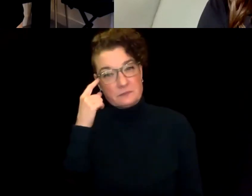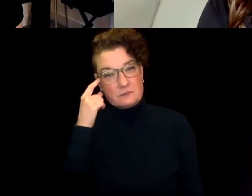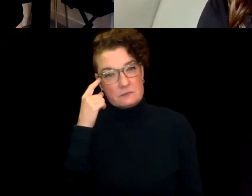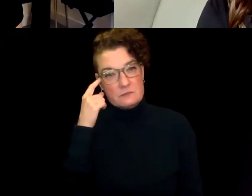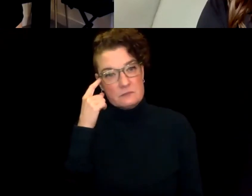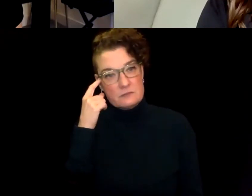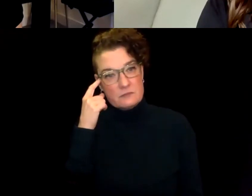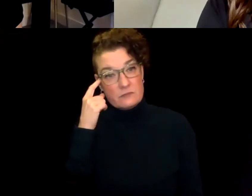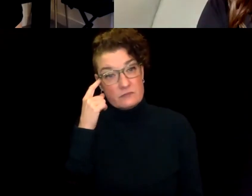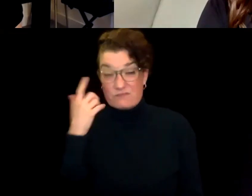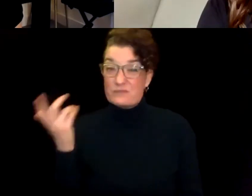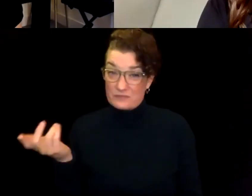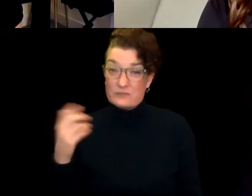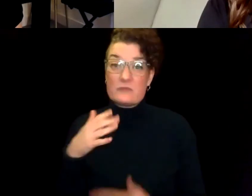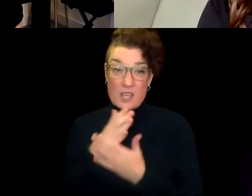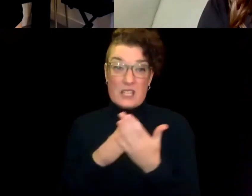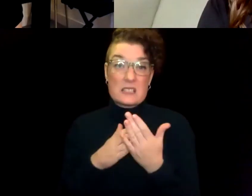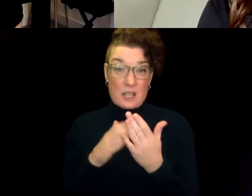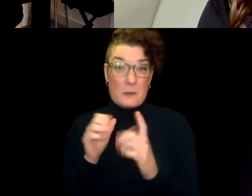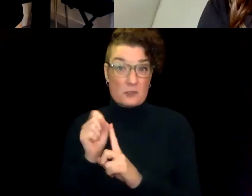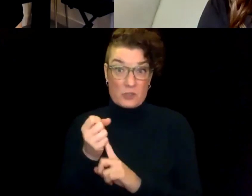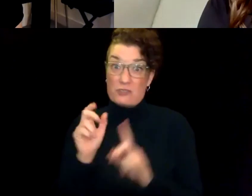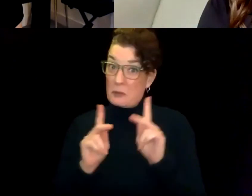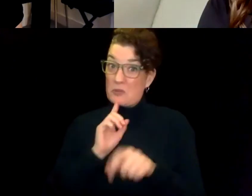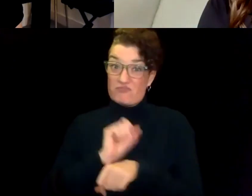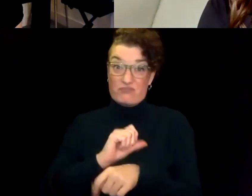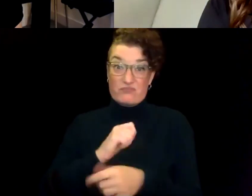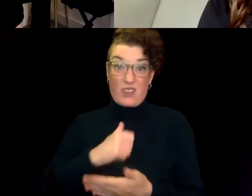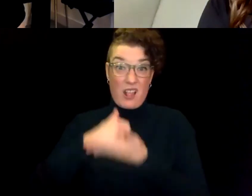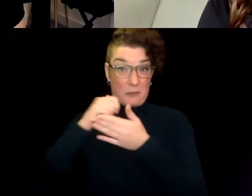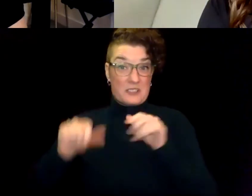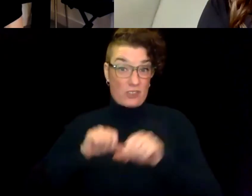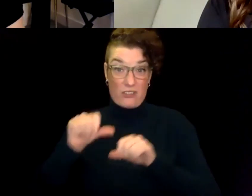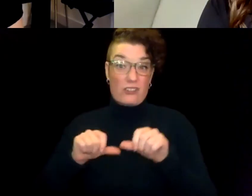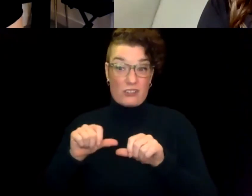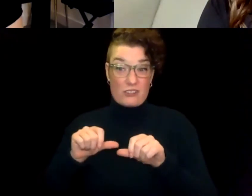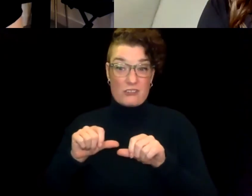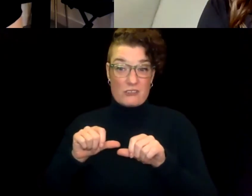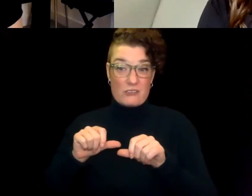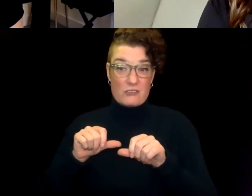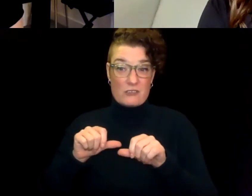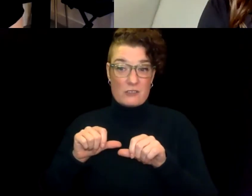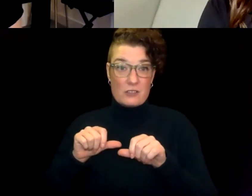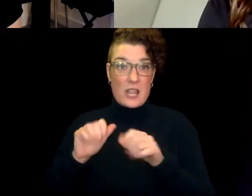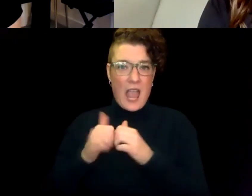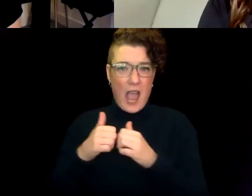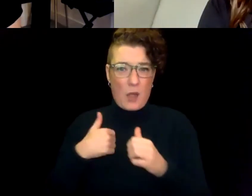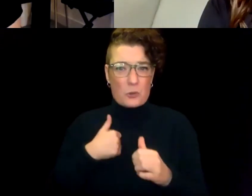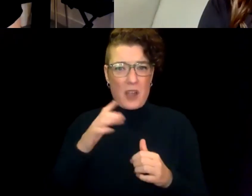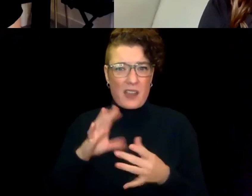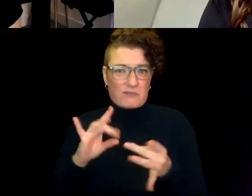there are some groups I'm in where people actually help each other, like brainstorm, like, how do I talk about this? What do I bring up?